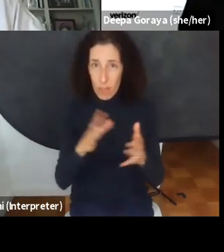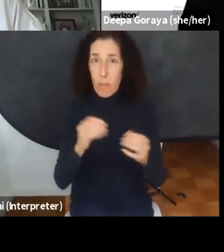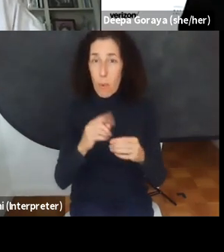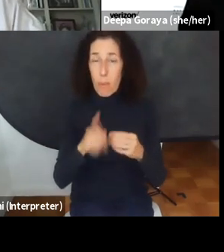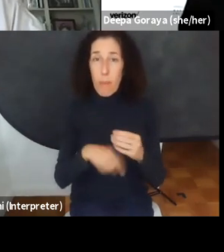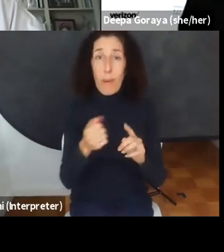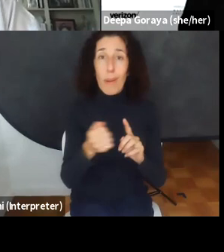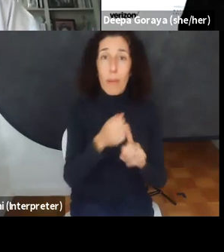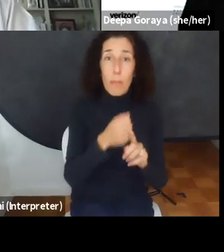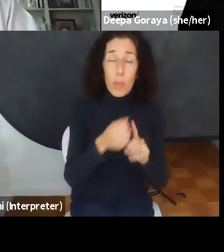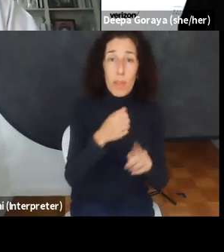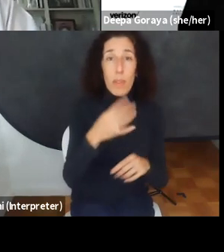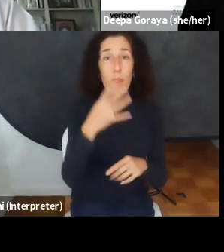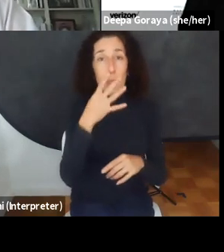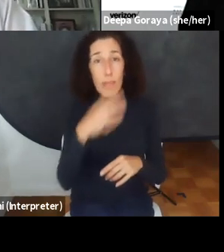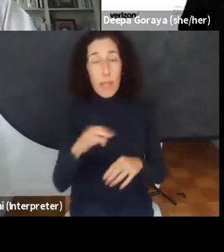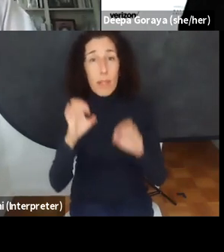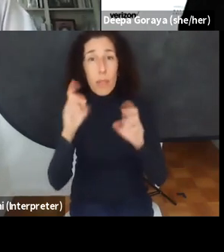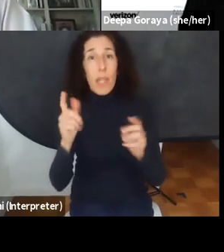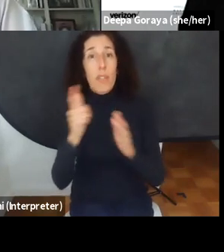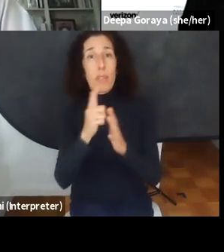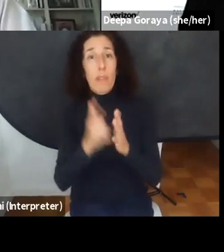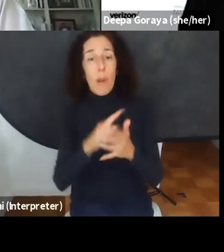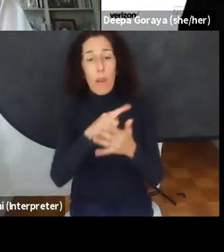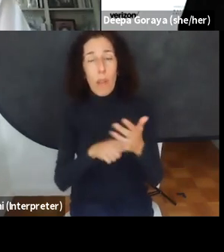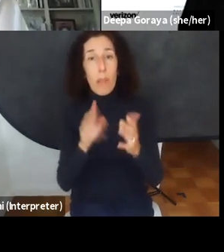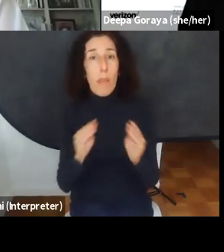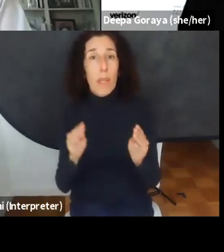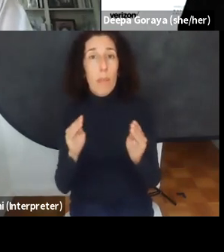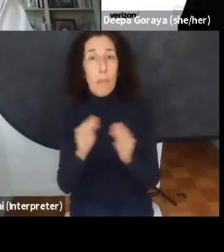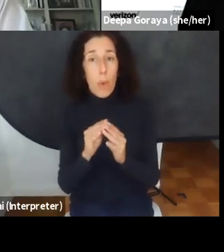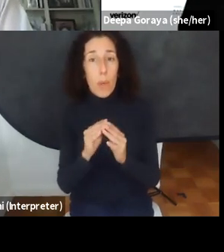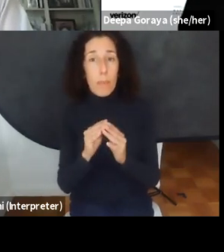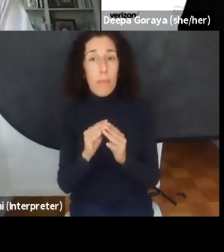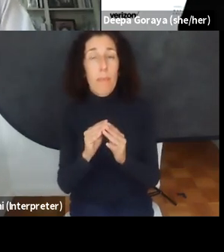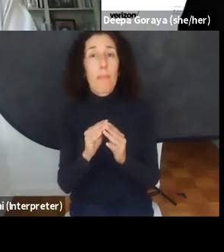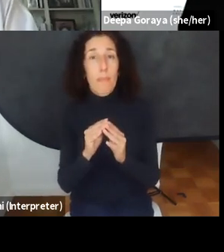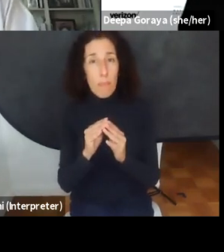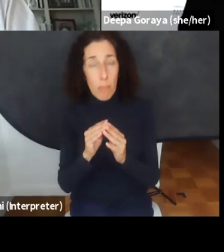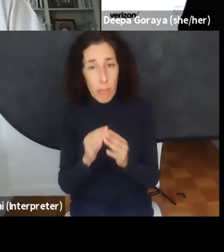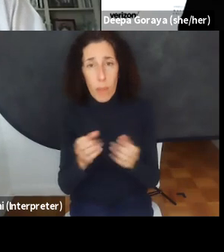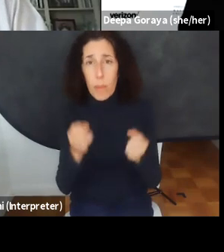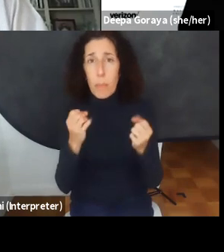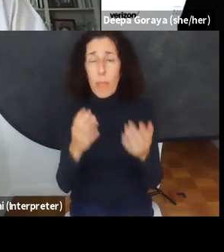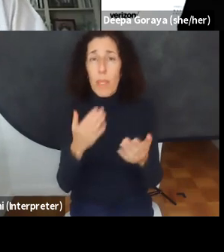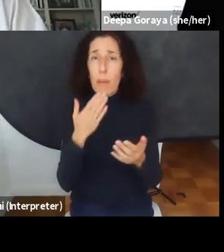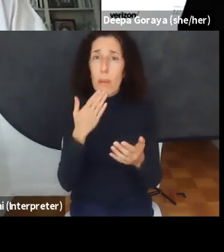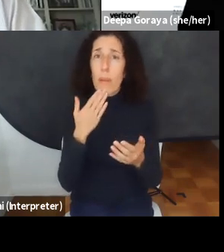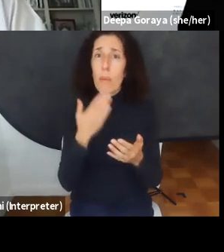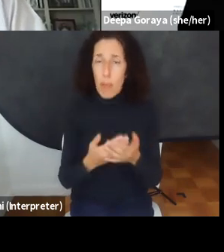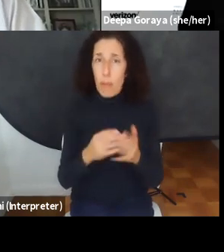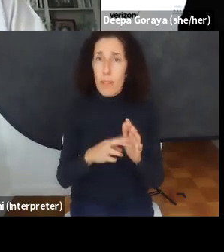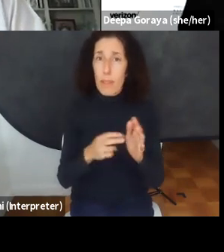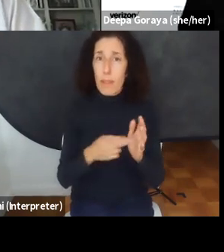law, and many other things. I found that the well-intentioned laws that protected